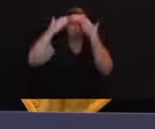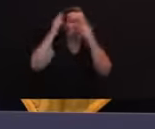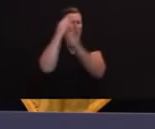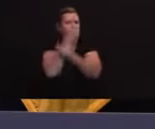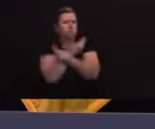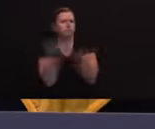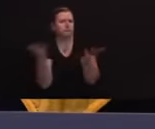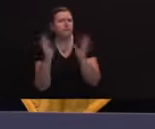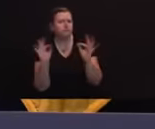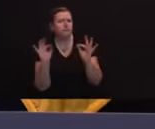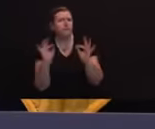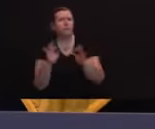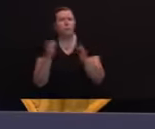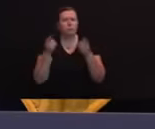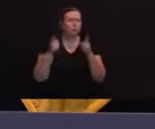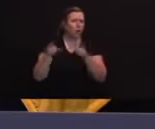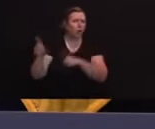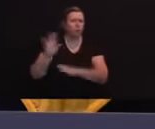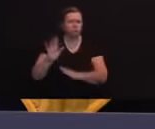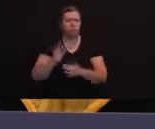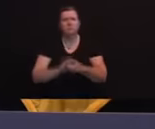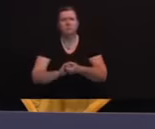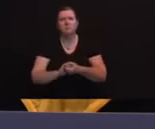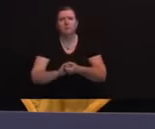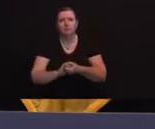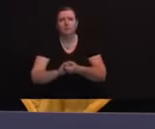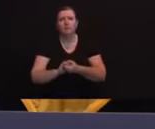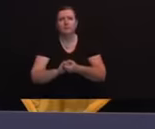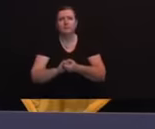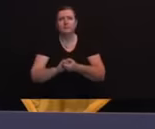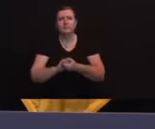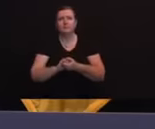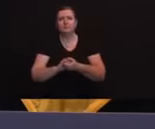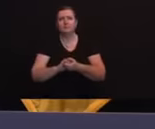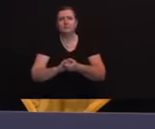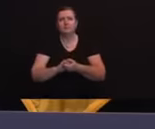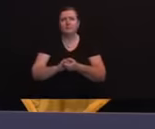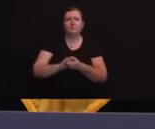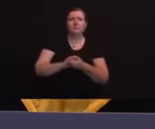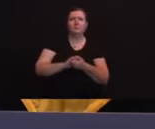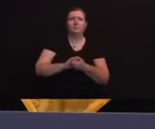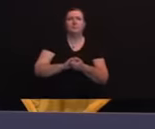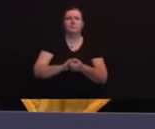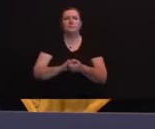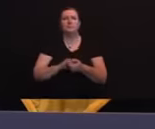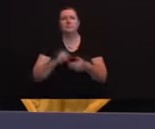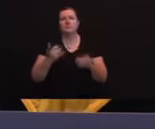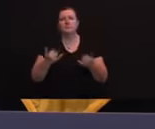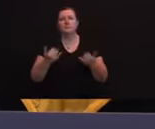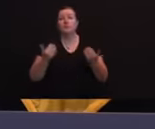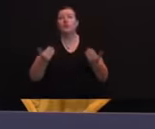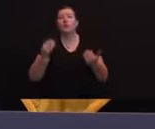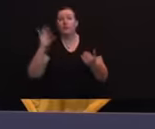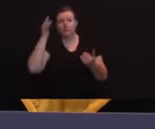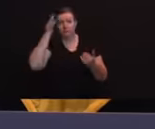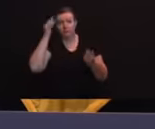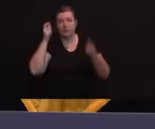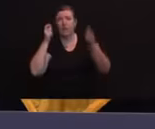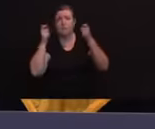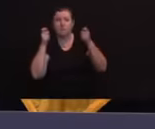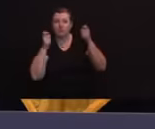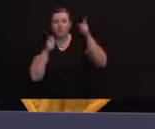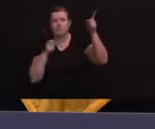out of that. I also should say this, that we, you know, there continues to be a current federal administration, and there's been an